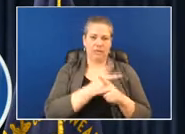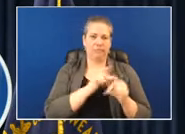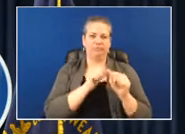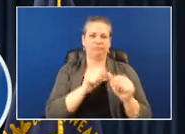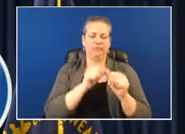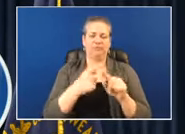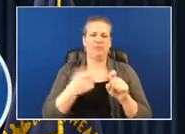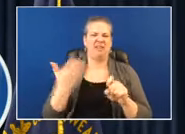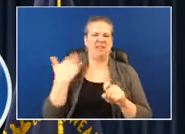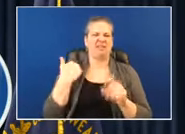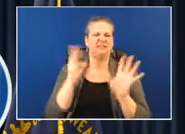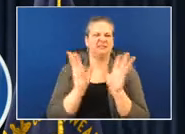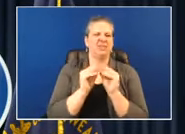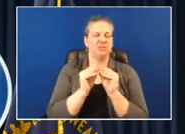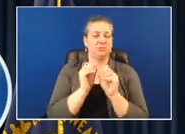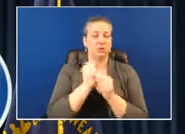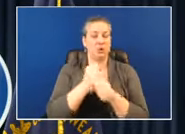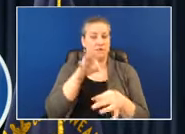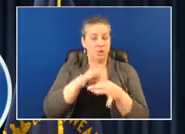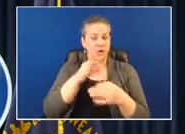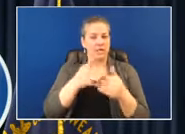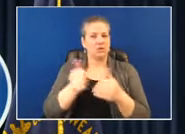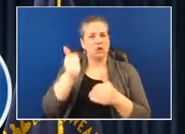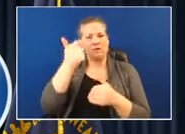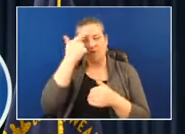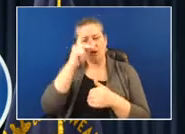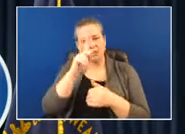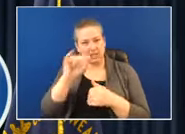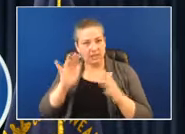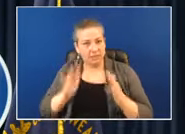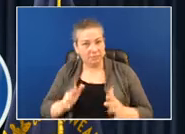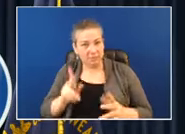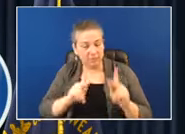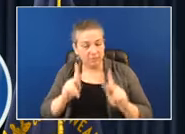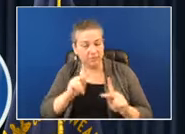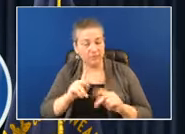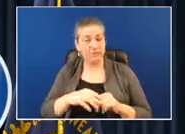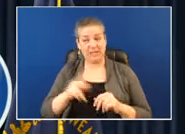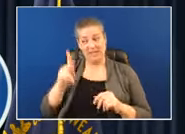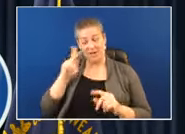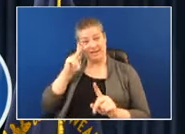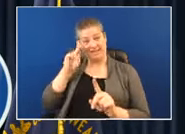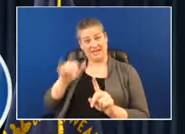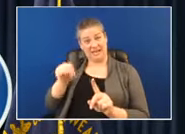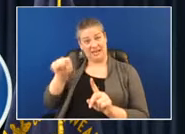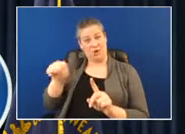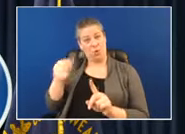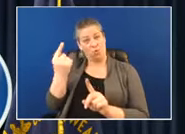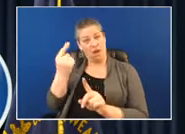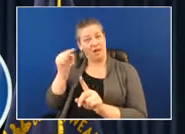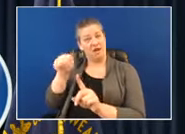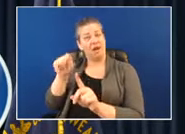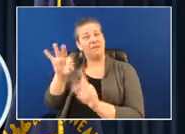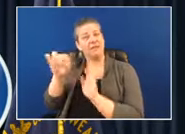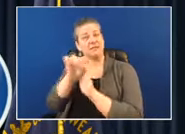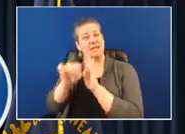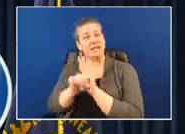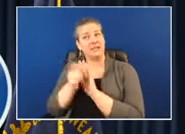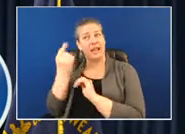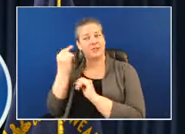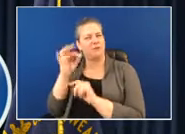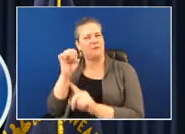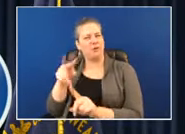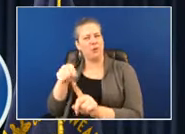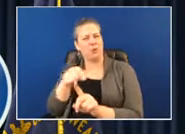to make voting easier for Kentuckians. In fact, Kentucky was one of the few states, again, last year and continuing this year,